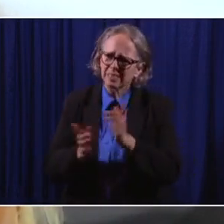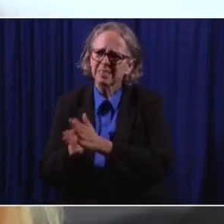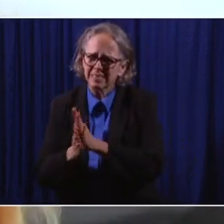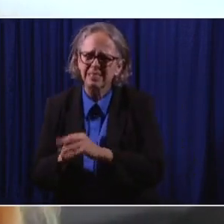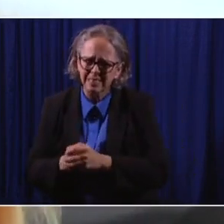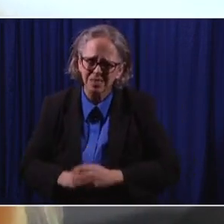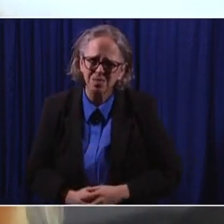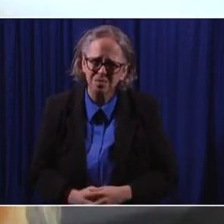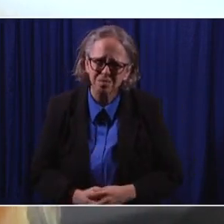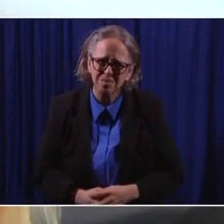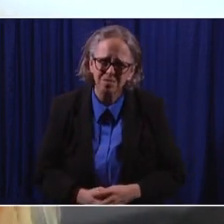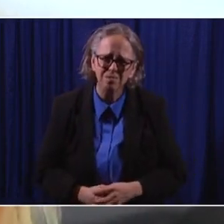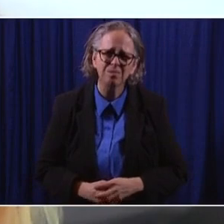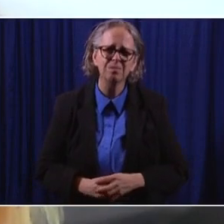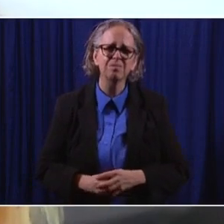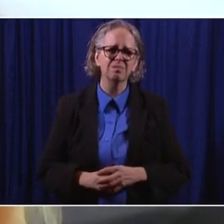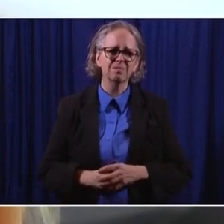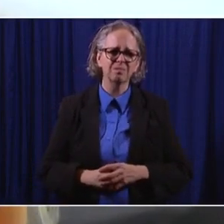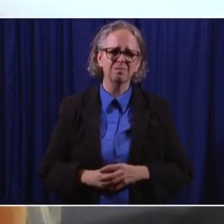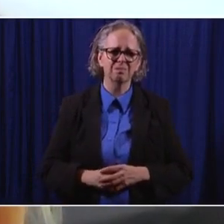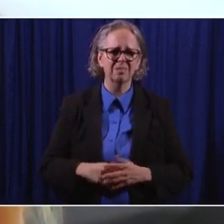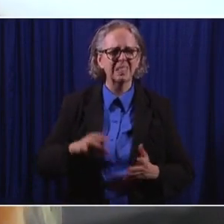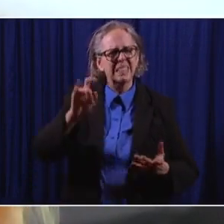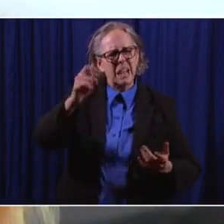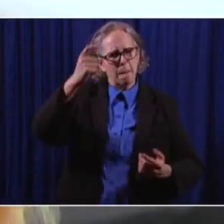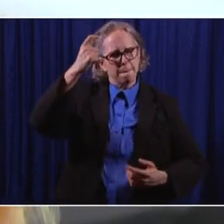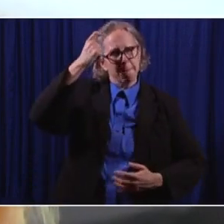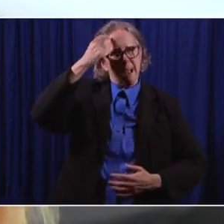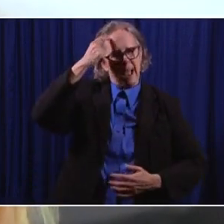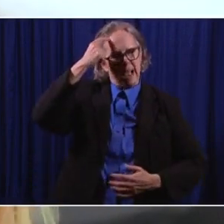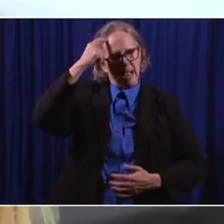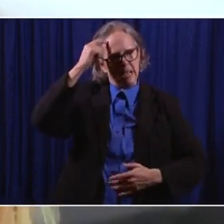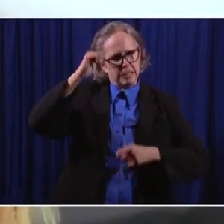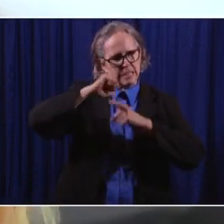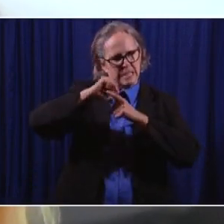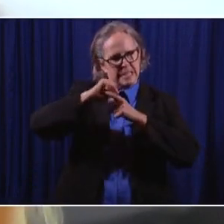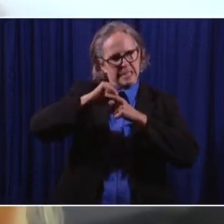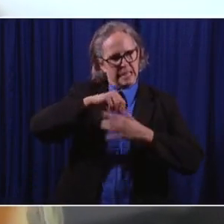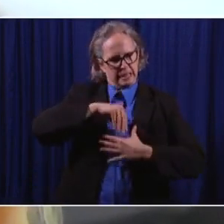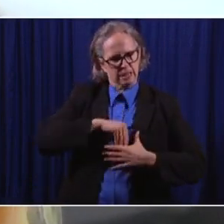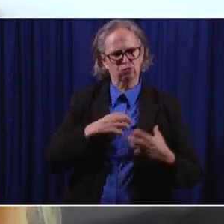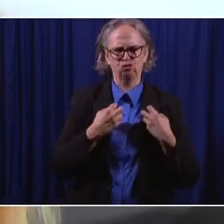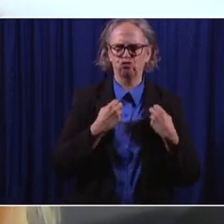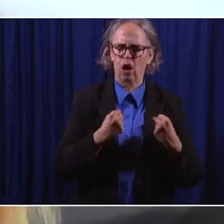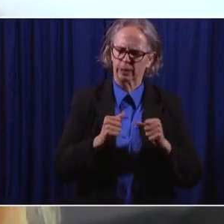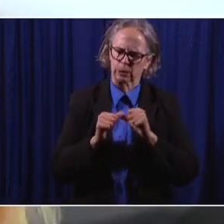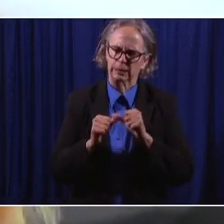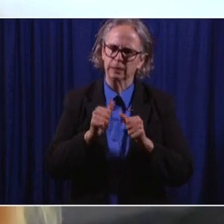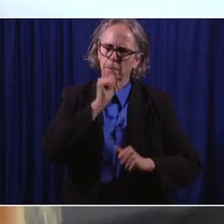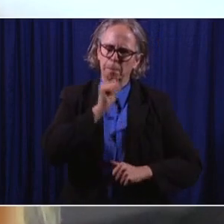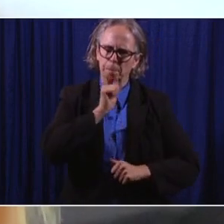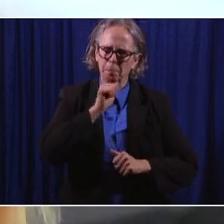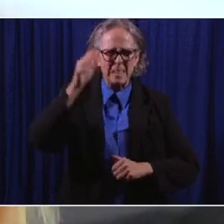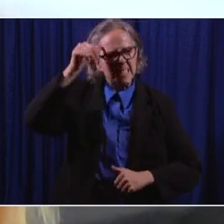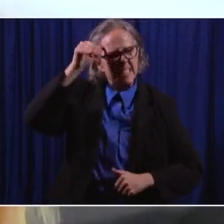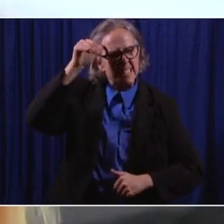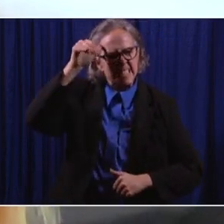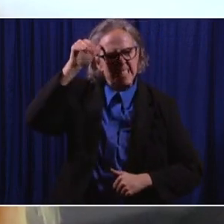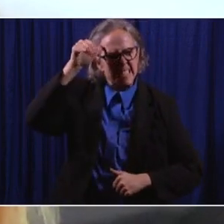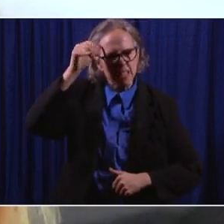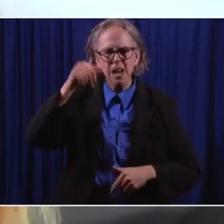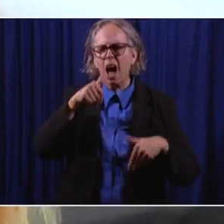that mindfulness and that strength of not growing weary will get us to where